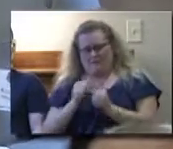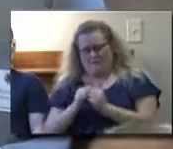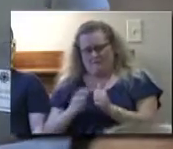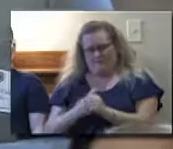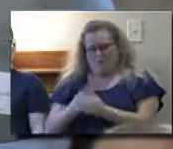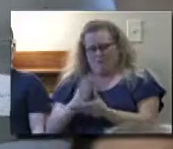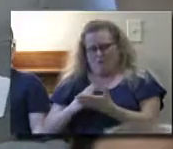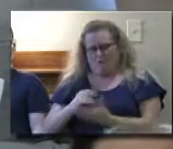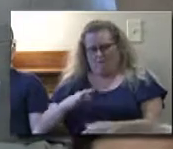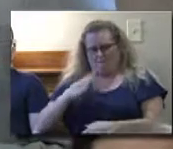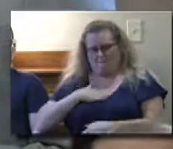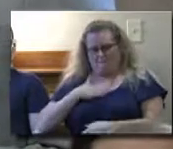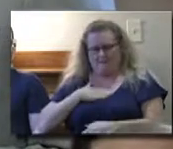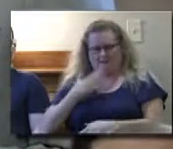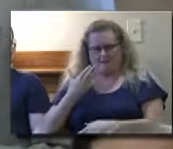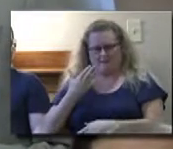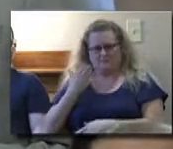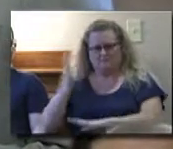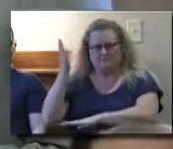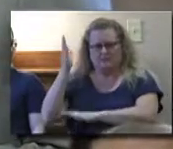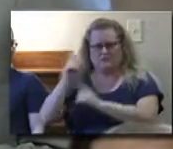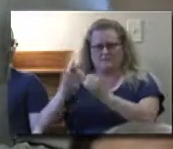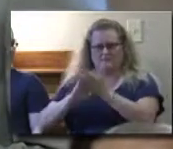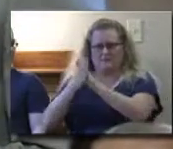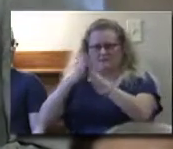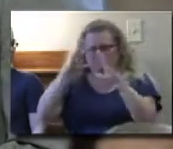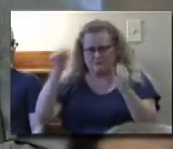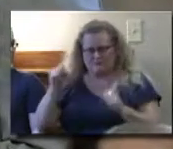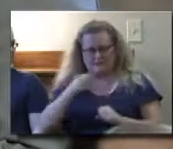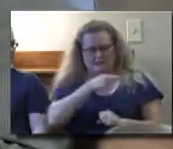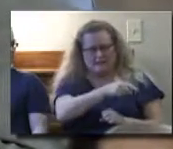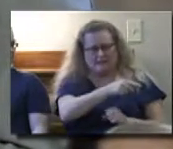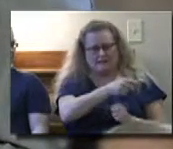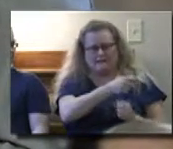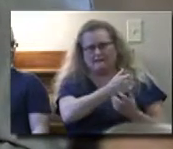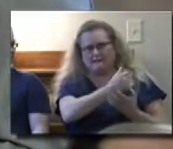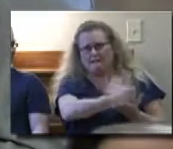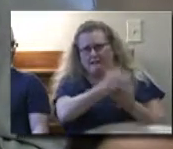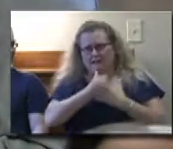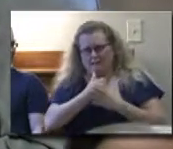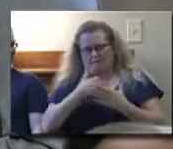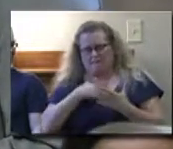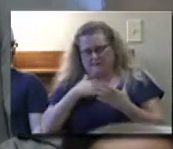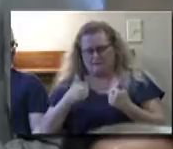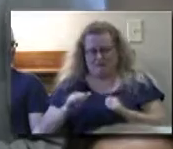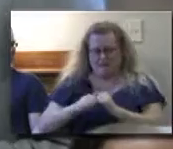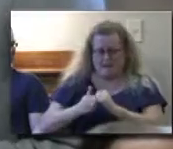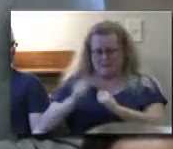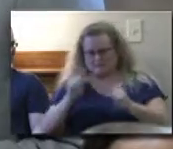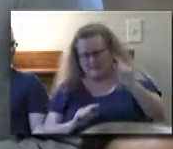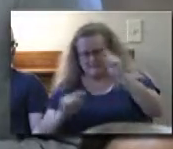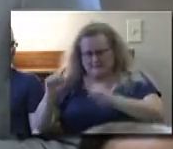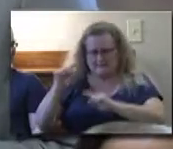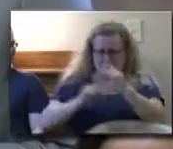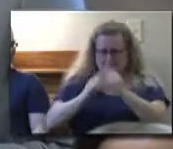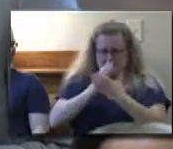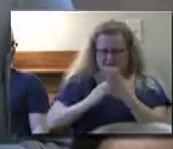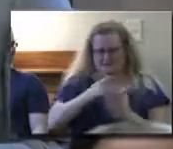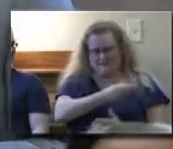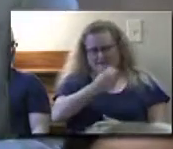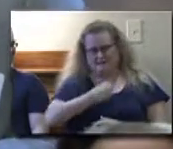thereabouts of the investiture and stumbled through it. He gave me a C-, which I took passing grade, and I moved